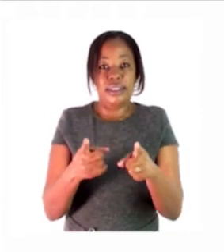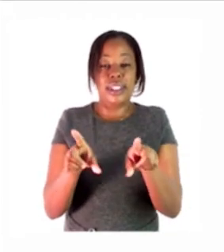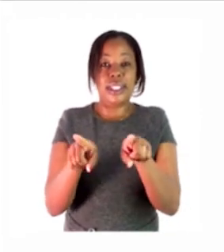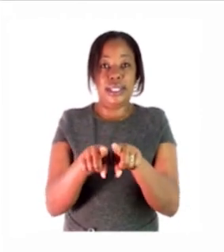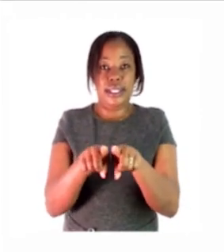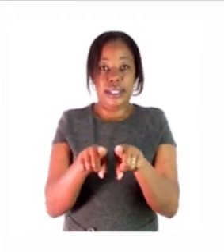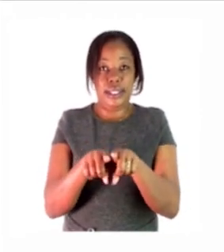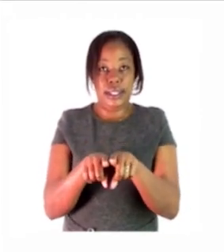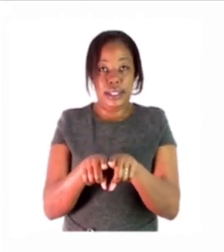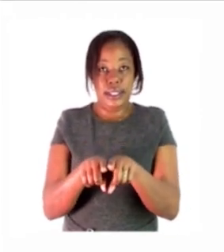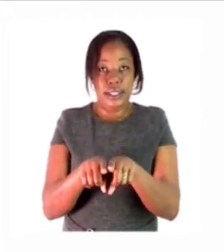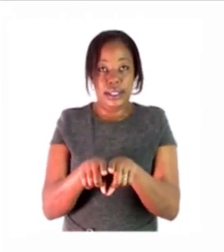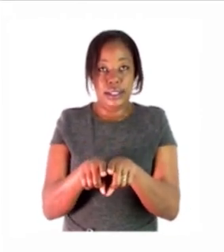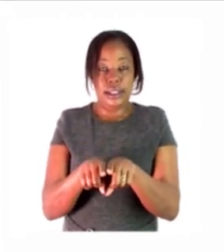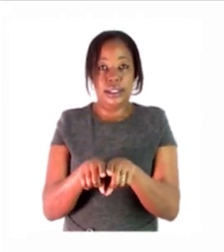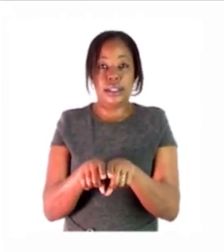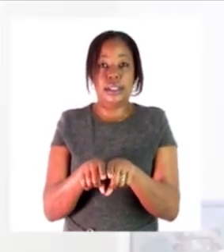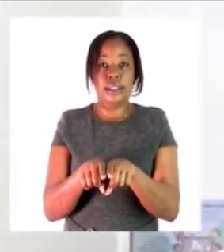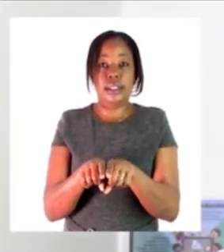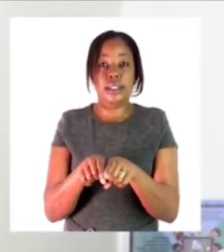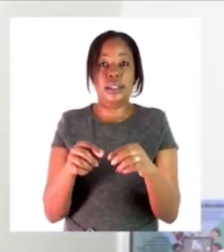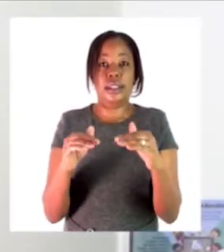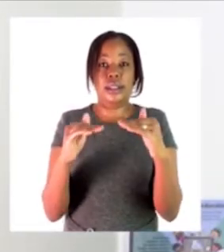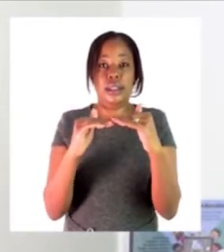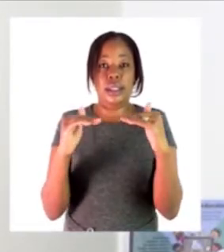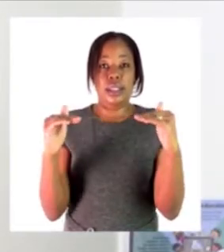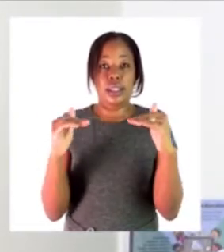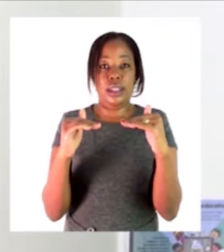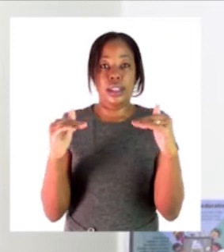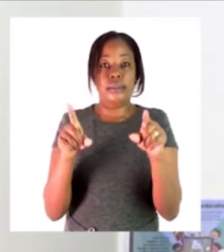this hanger, let me just show you.